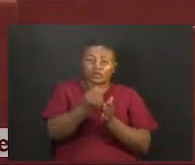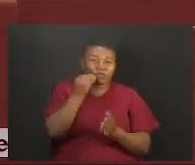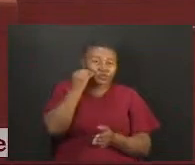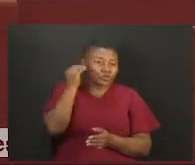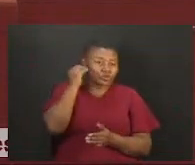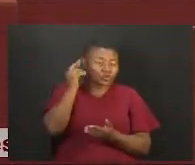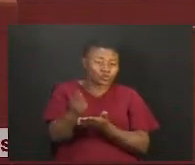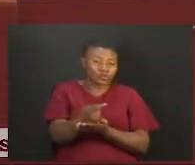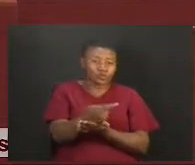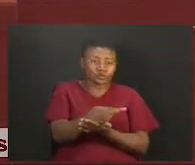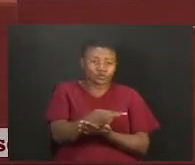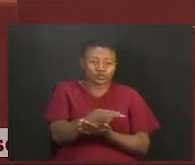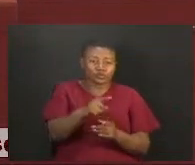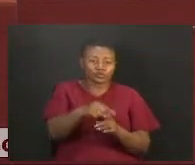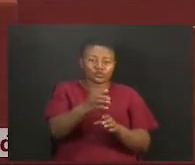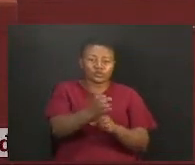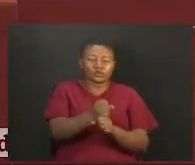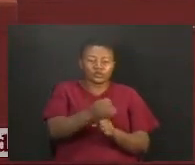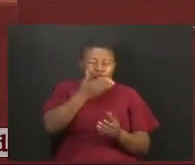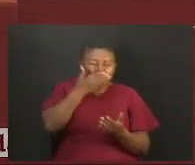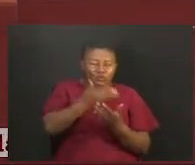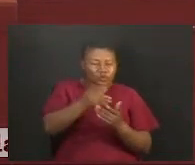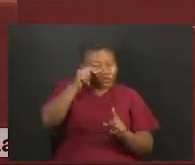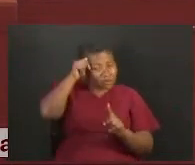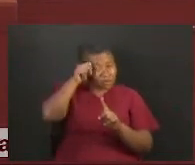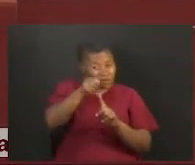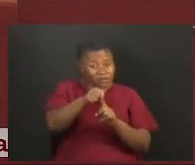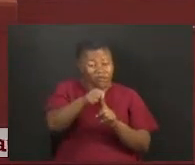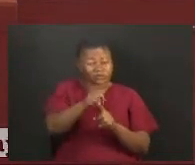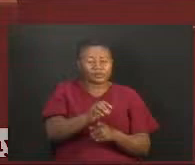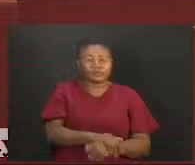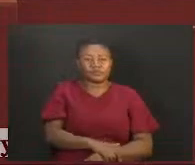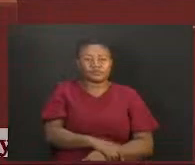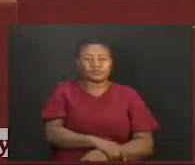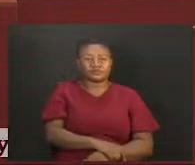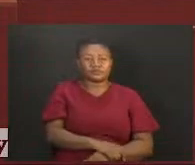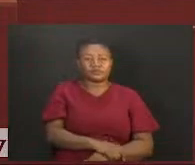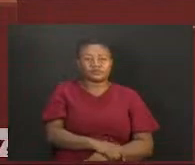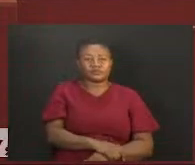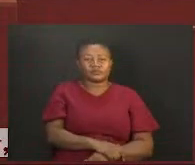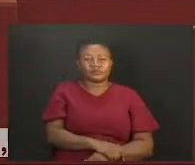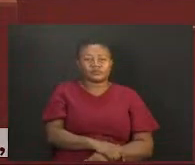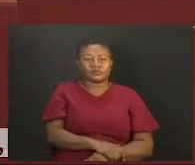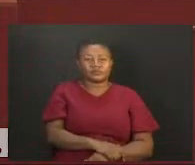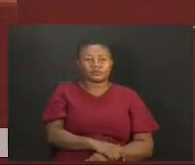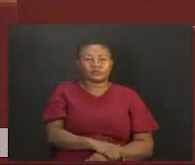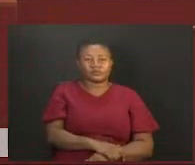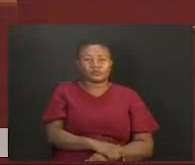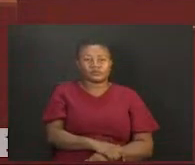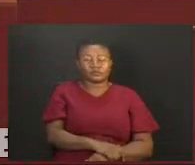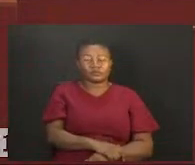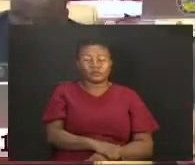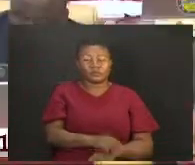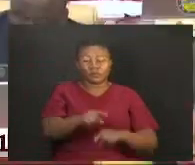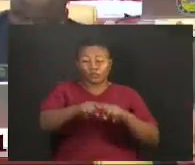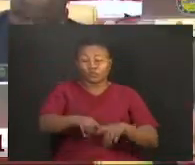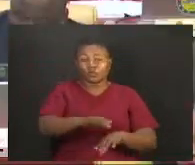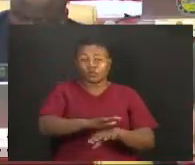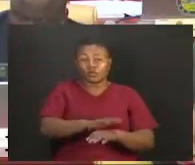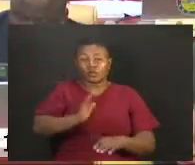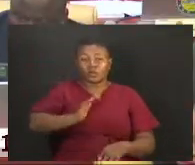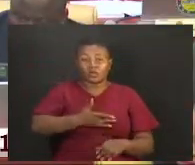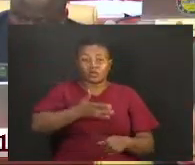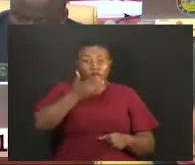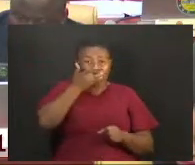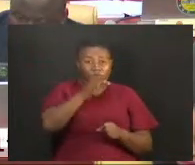and achieve our debt sustainability target over the medium term. Right Honorable Speaker, despite our commitment to increase the